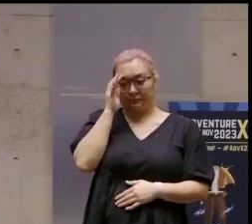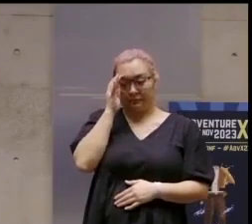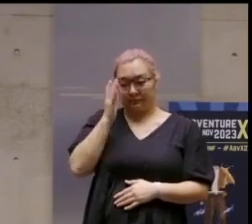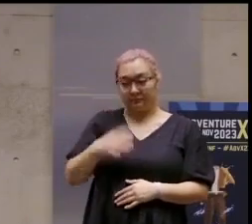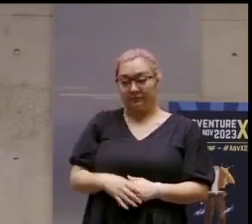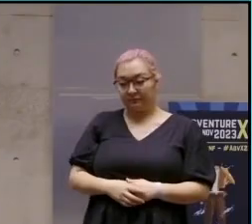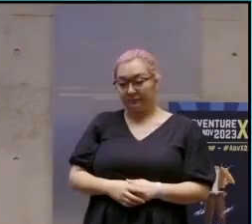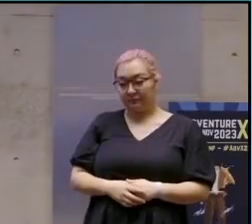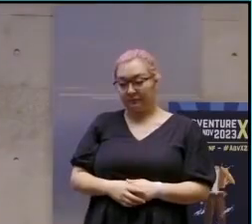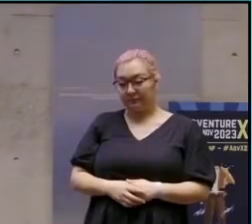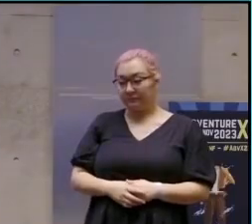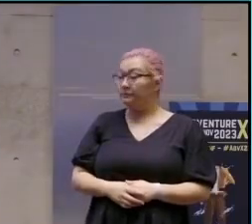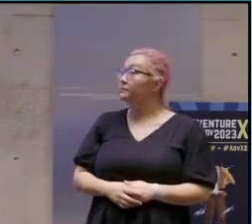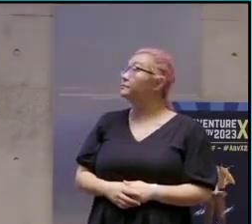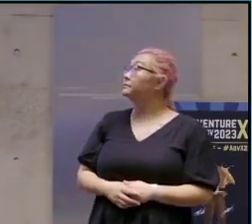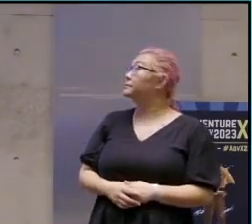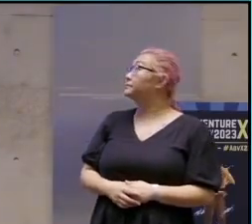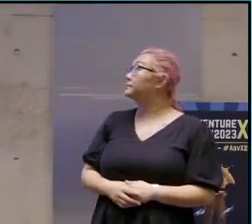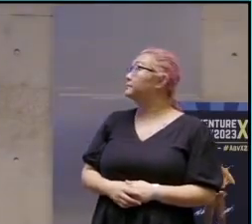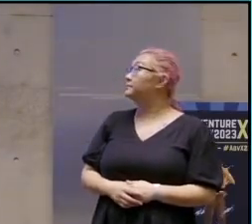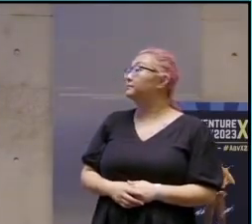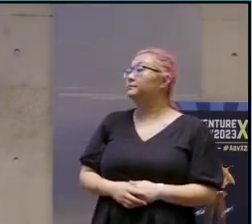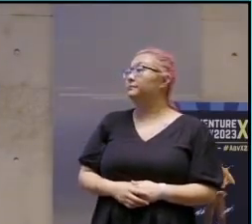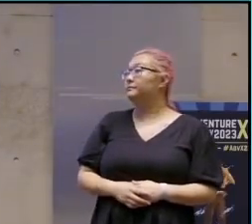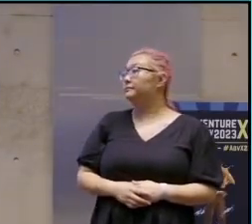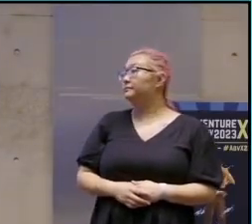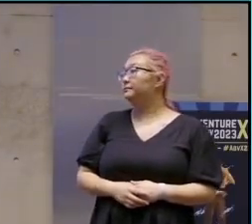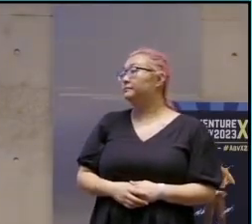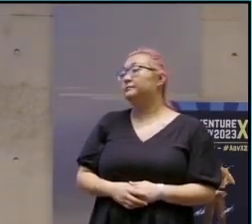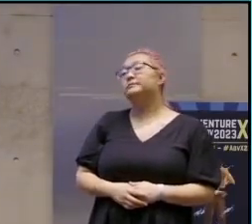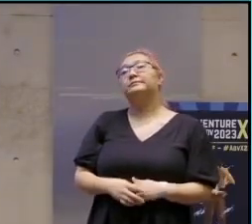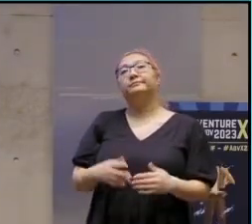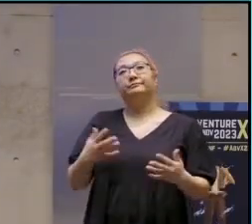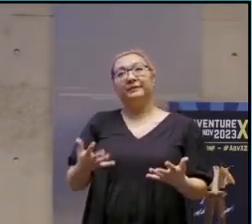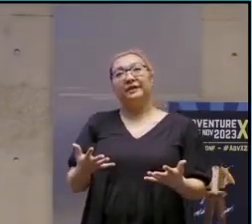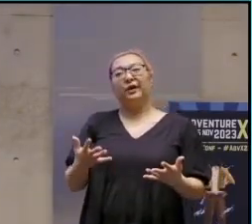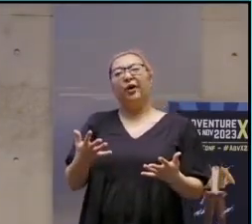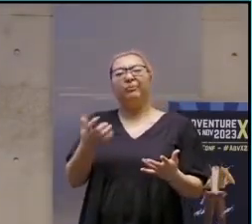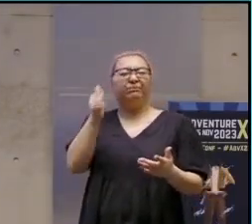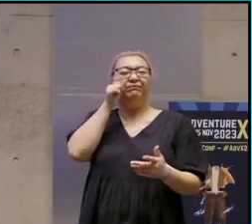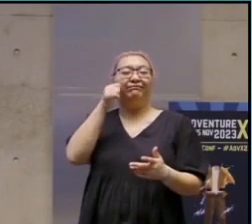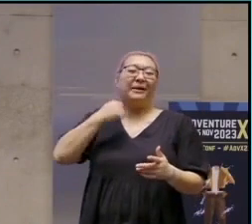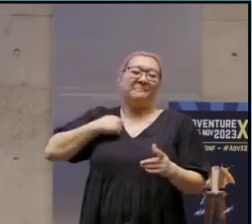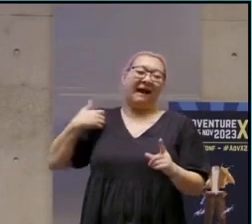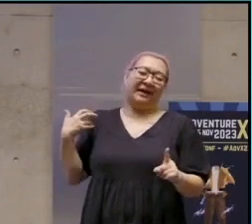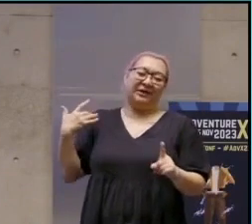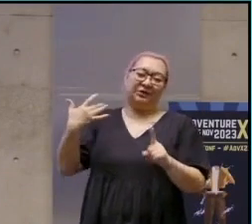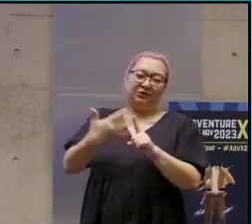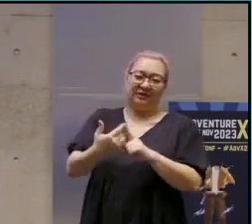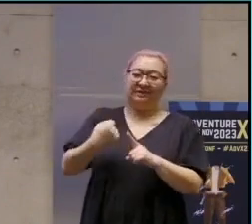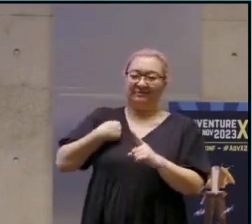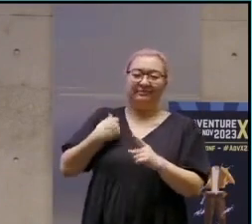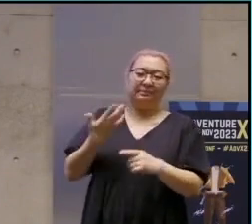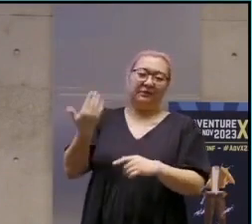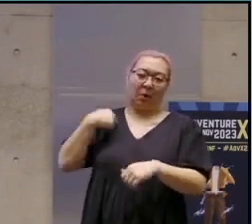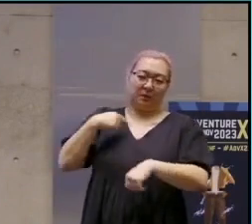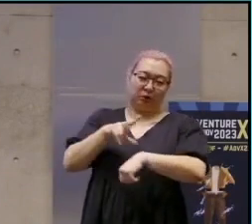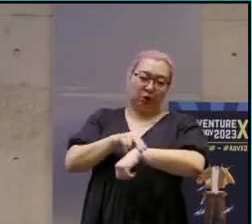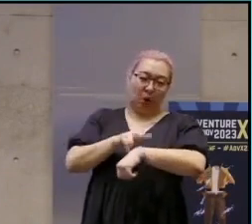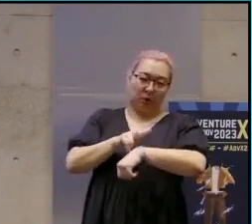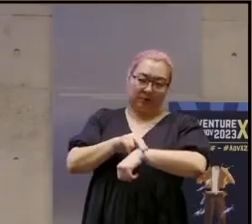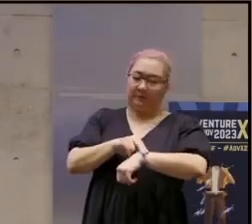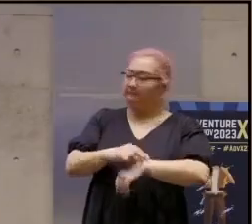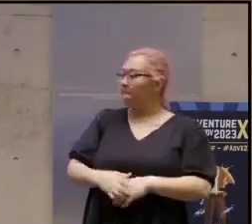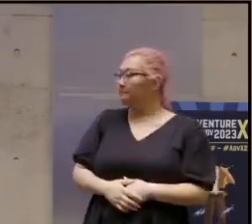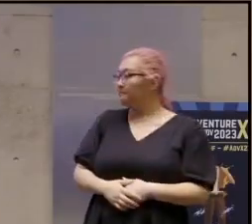So bearing in mind that I worked as a clinician, I will tell you that I found making Will Always Have